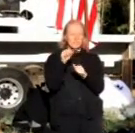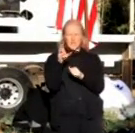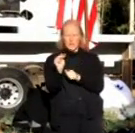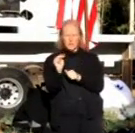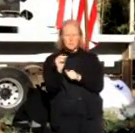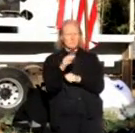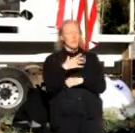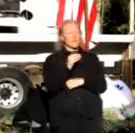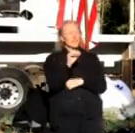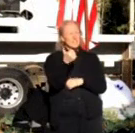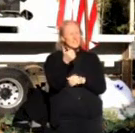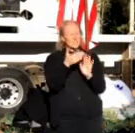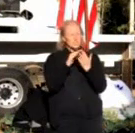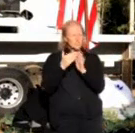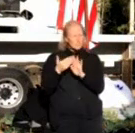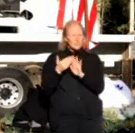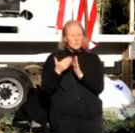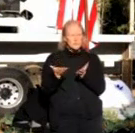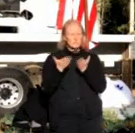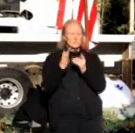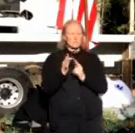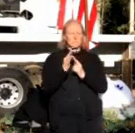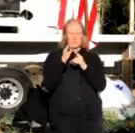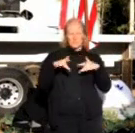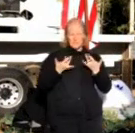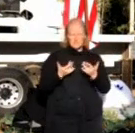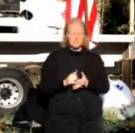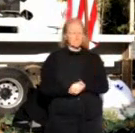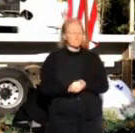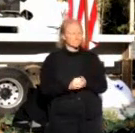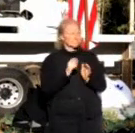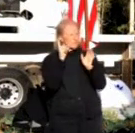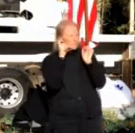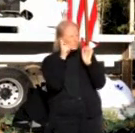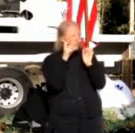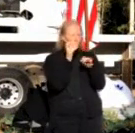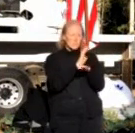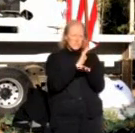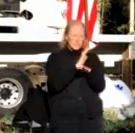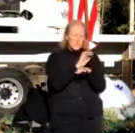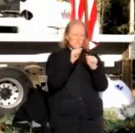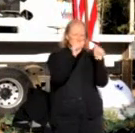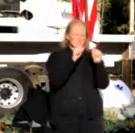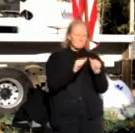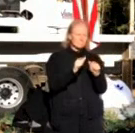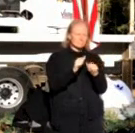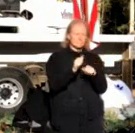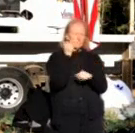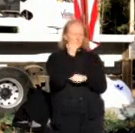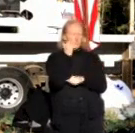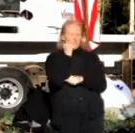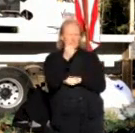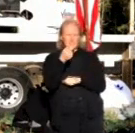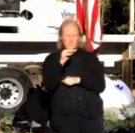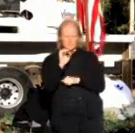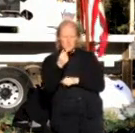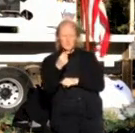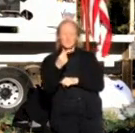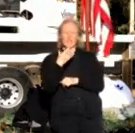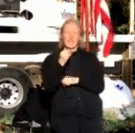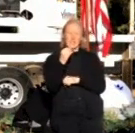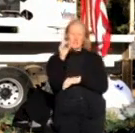communities hosting events and special places throughout the forest. Photos and videos of the journey will be posted daily on both the GMUG and the U.S. Capitol Christmas Tree social